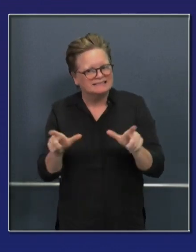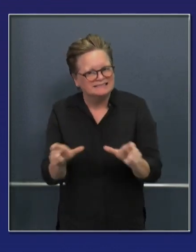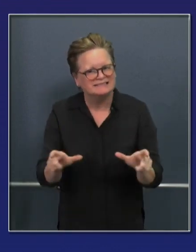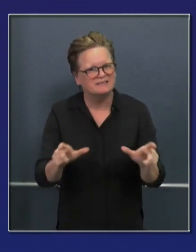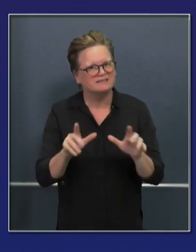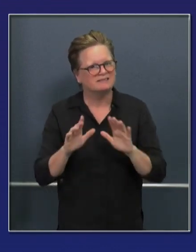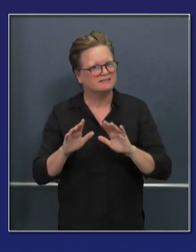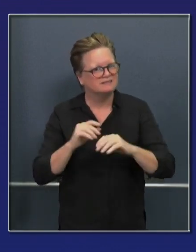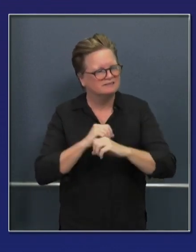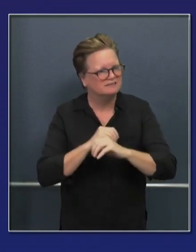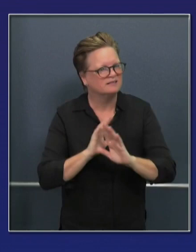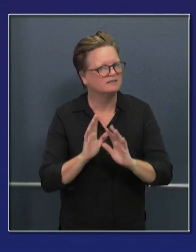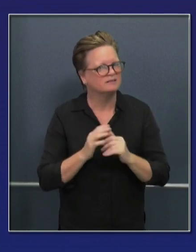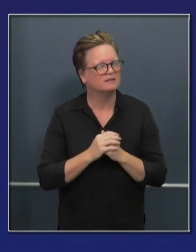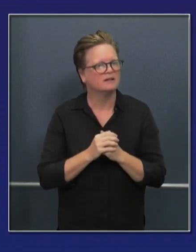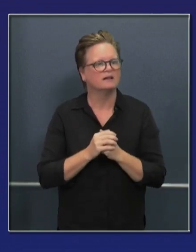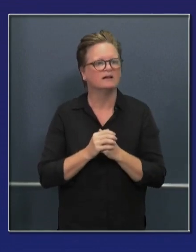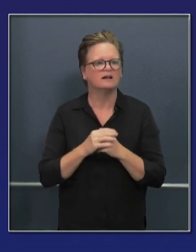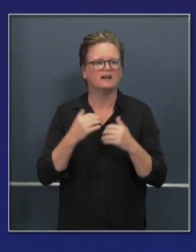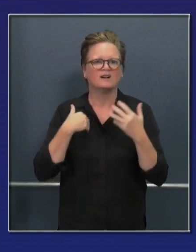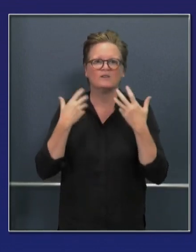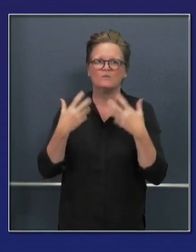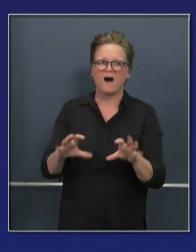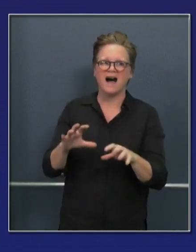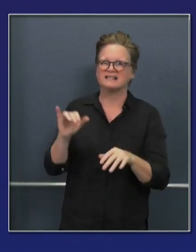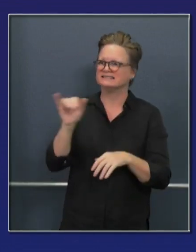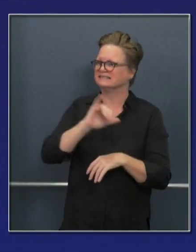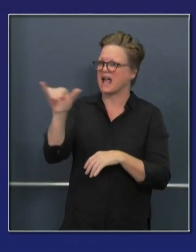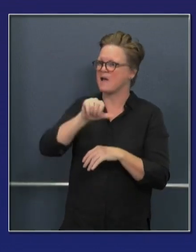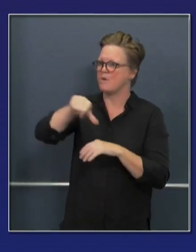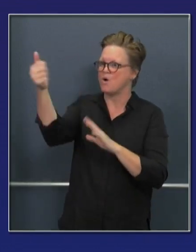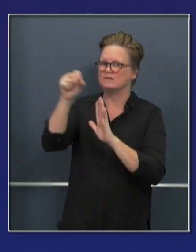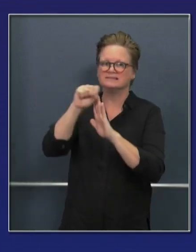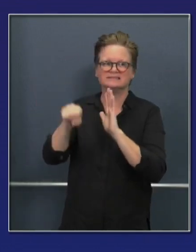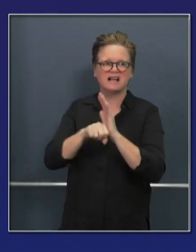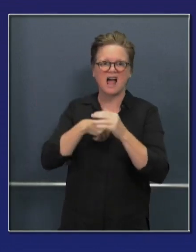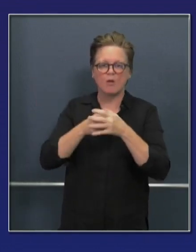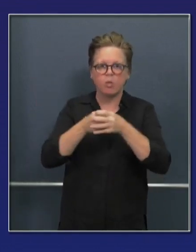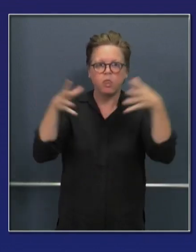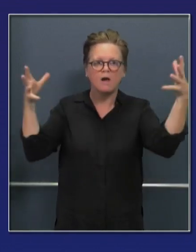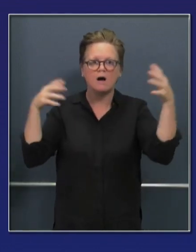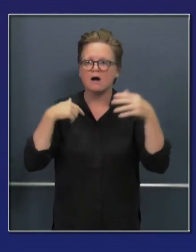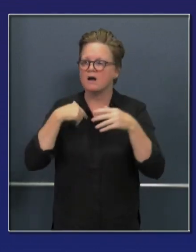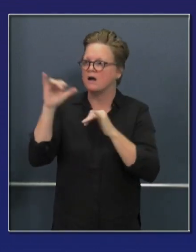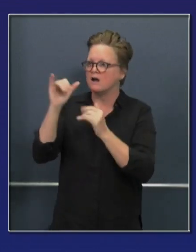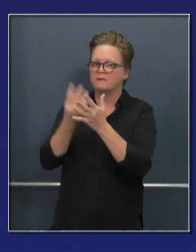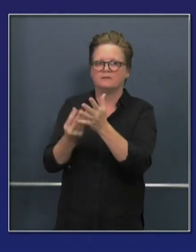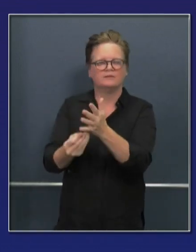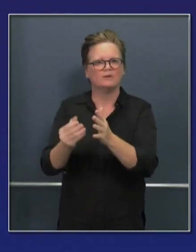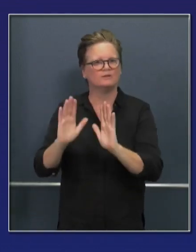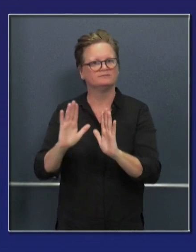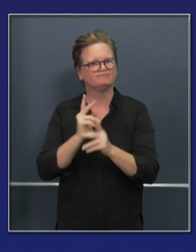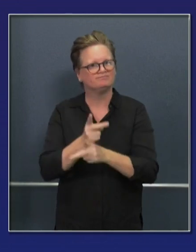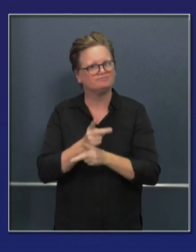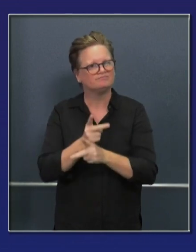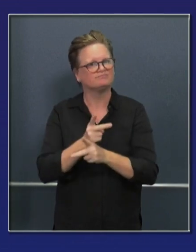important that we continue to provide and procure more personal protective equipment, not only for our